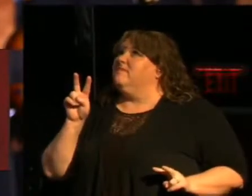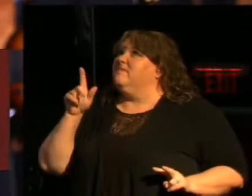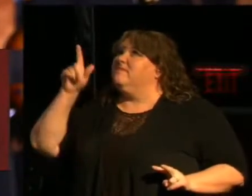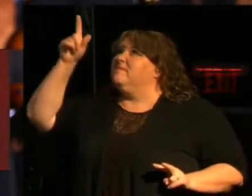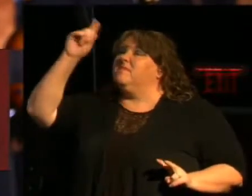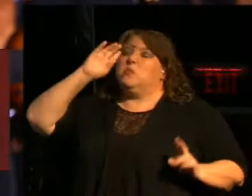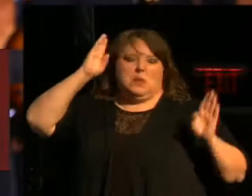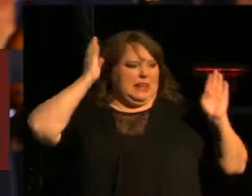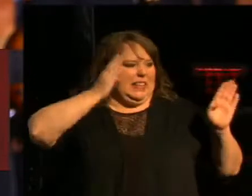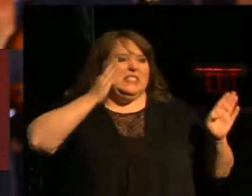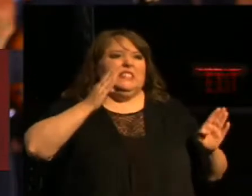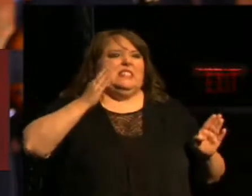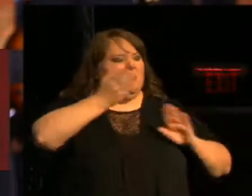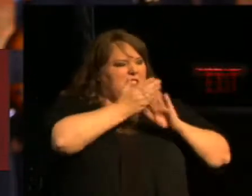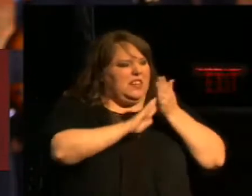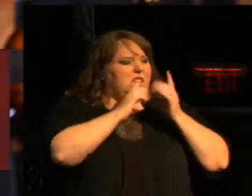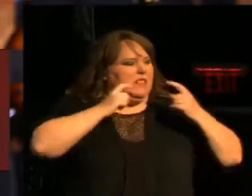Hey, Amy.